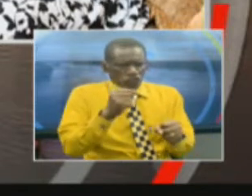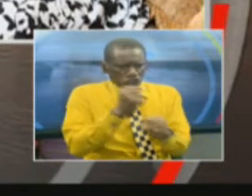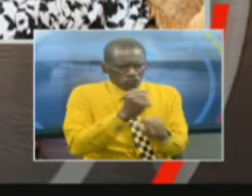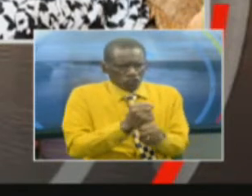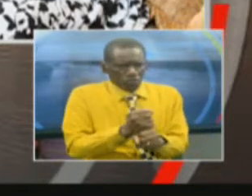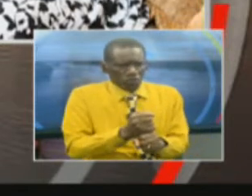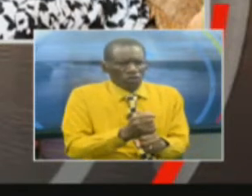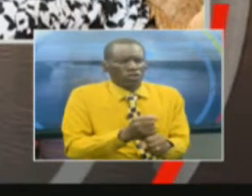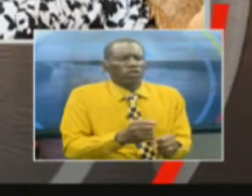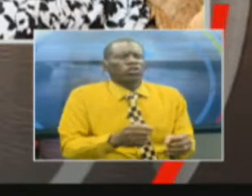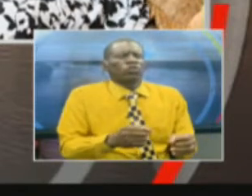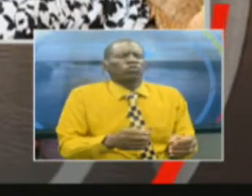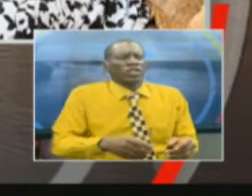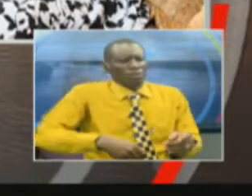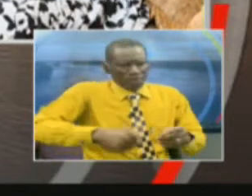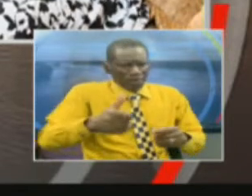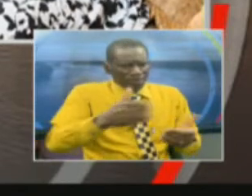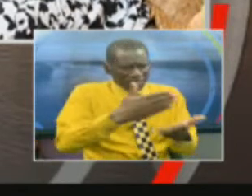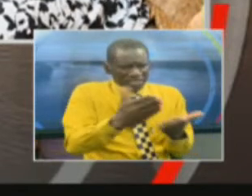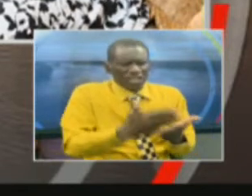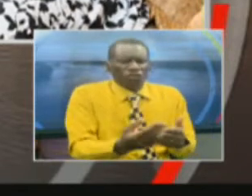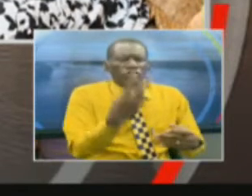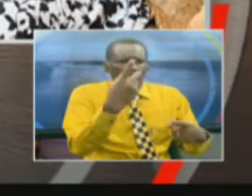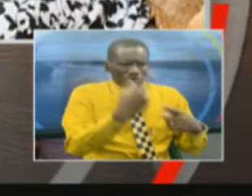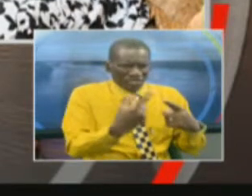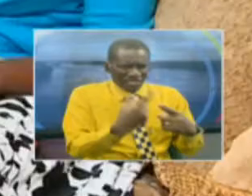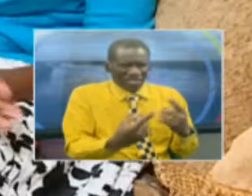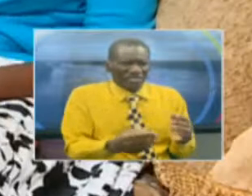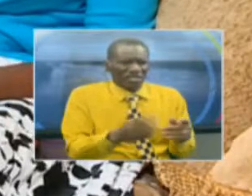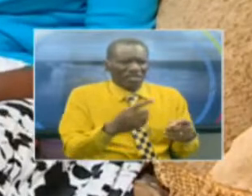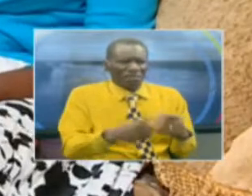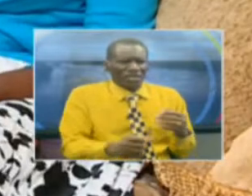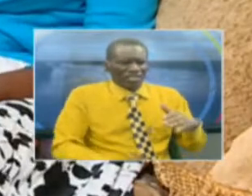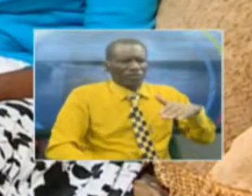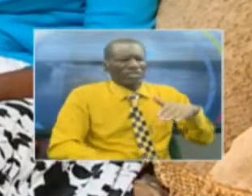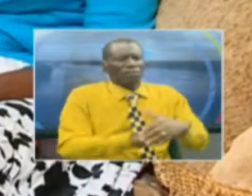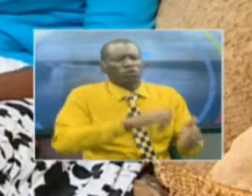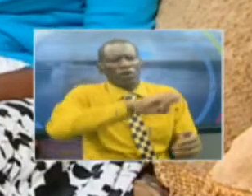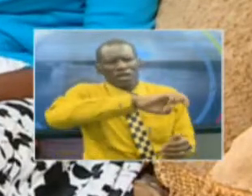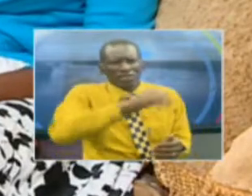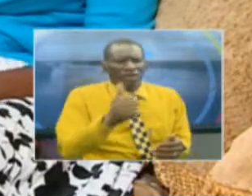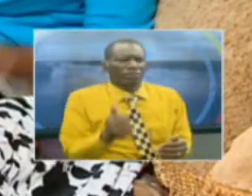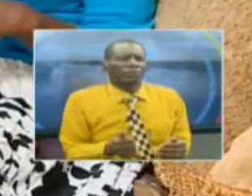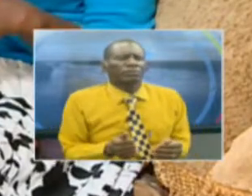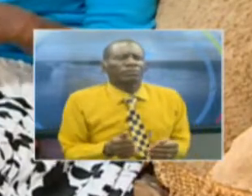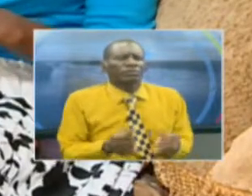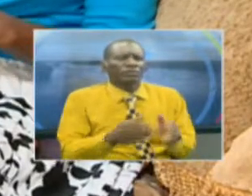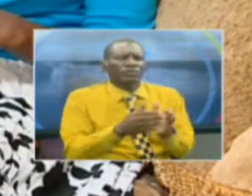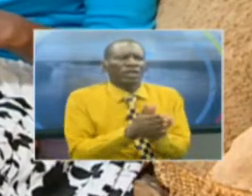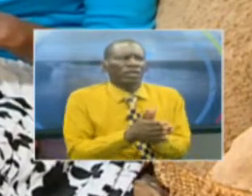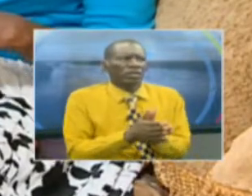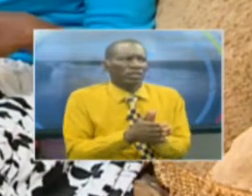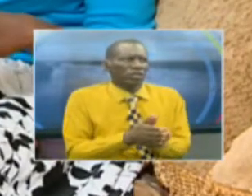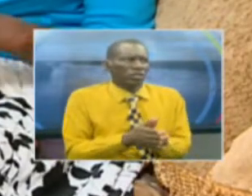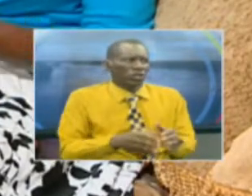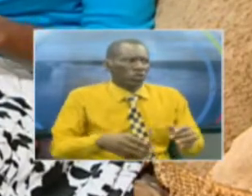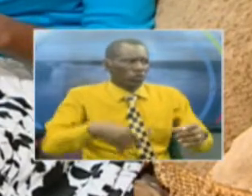an internship. He paid rent the whole 2 years. But we supported each other, and we